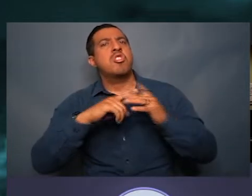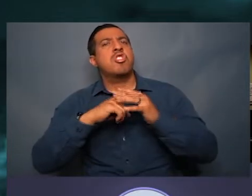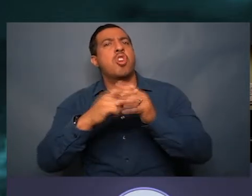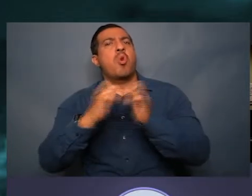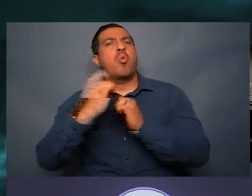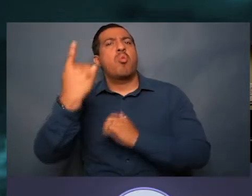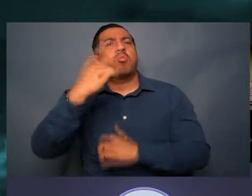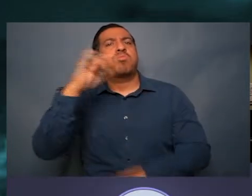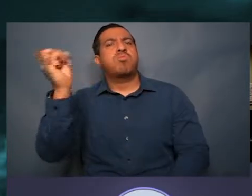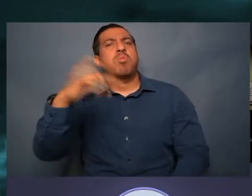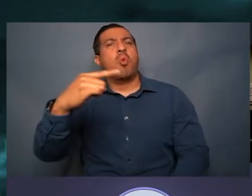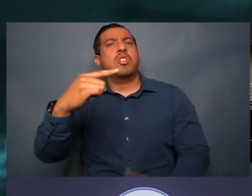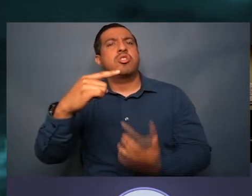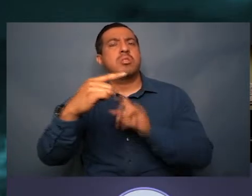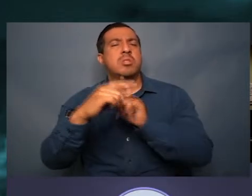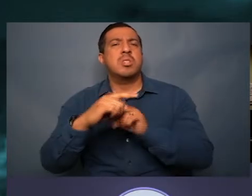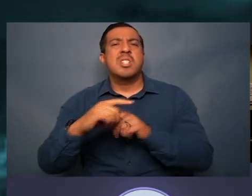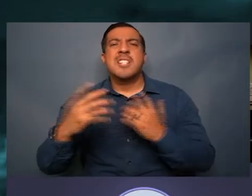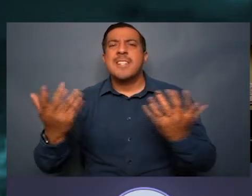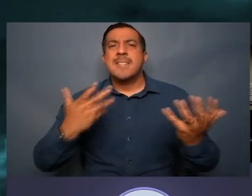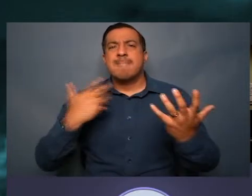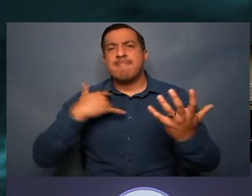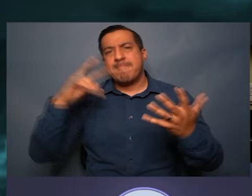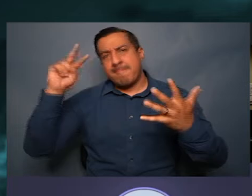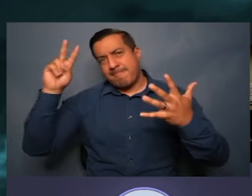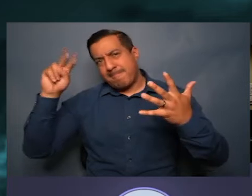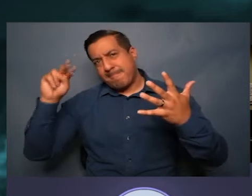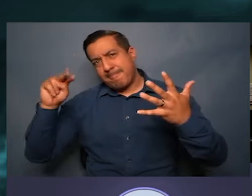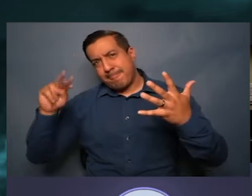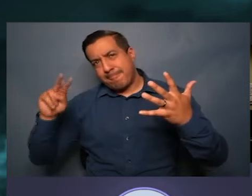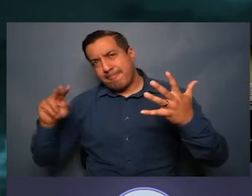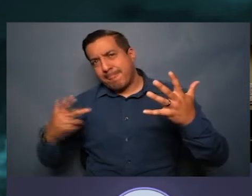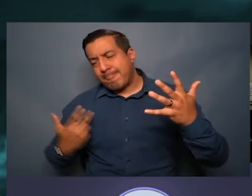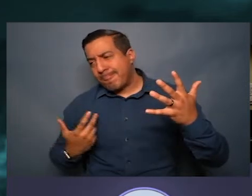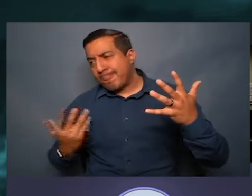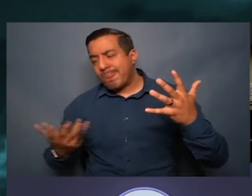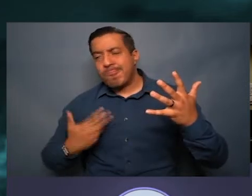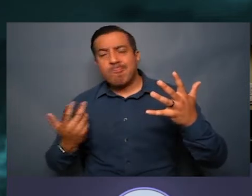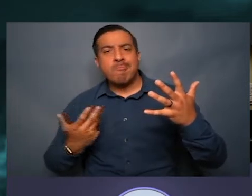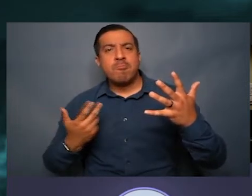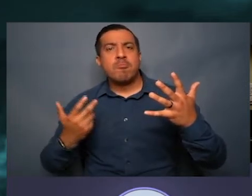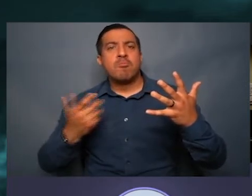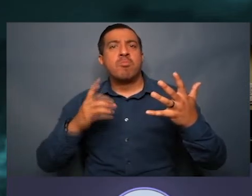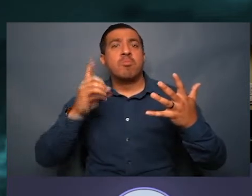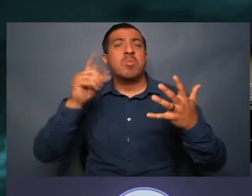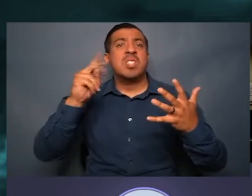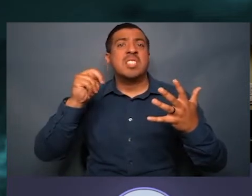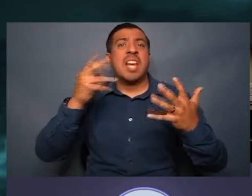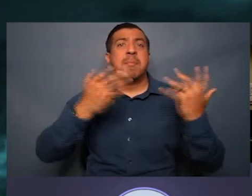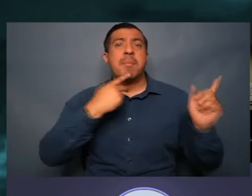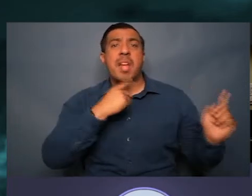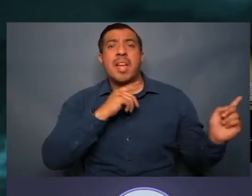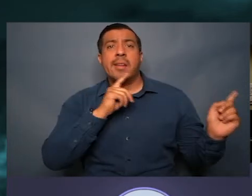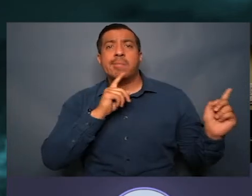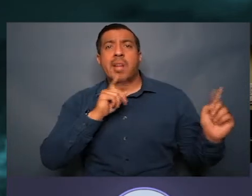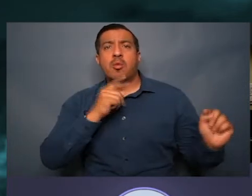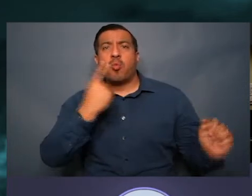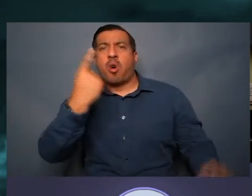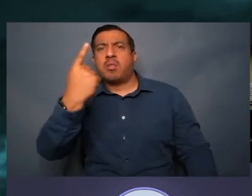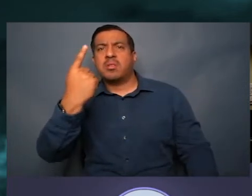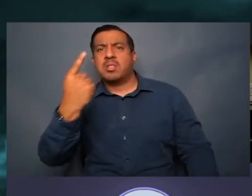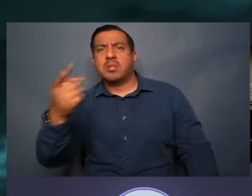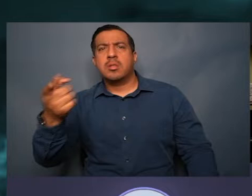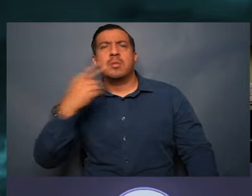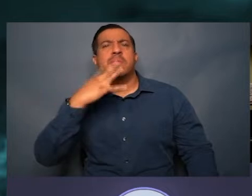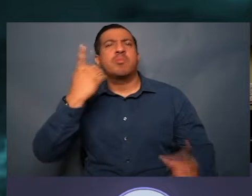question. Let's see. Let's go with well, Dan, we'll have you answer maybe one here right off the bat.